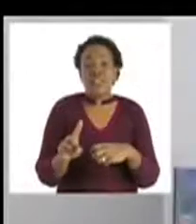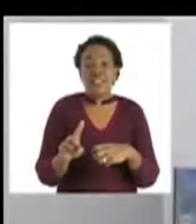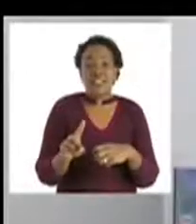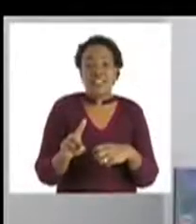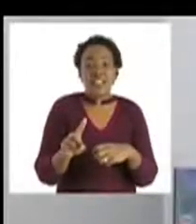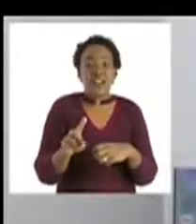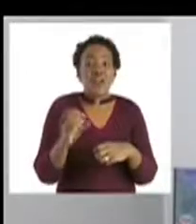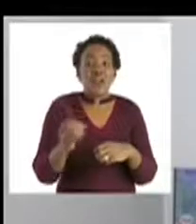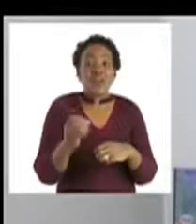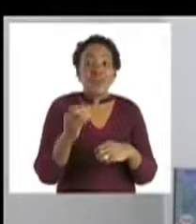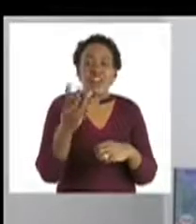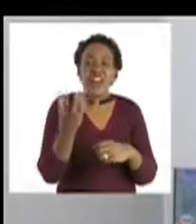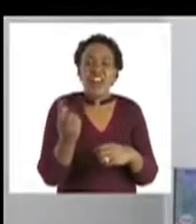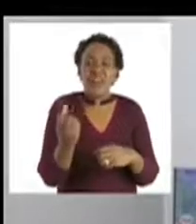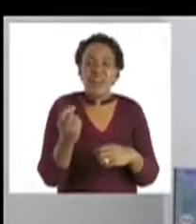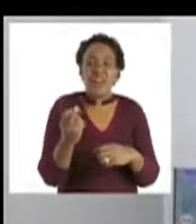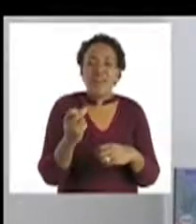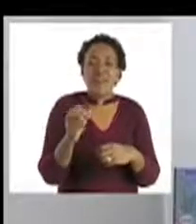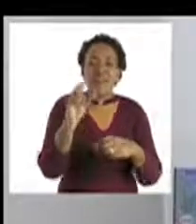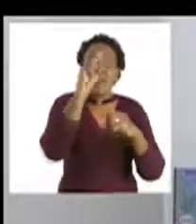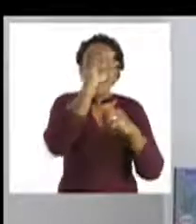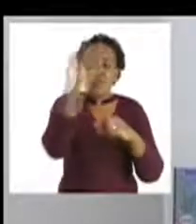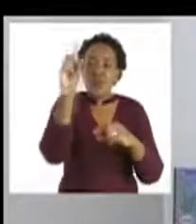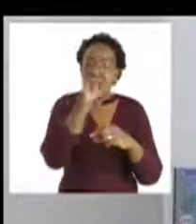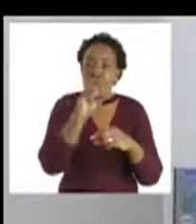You are given words on top.